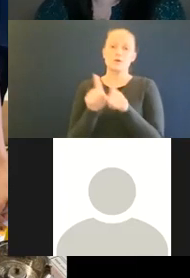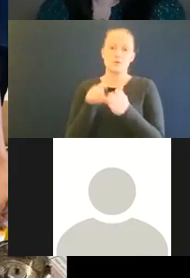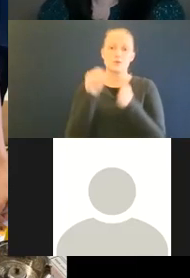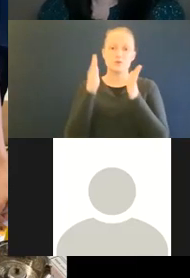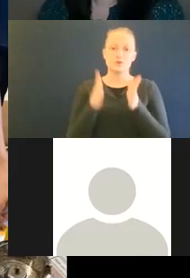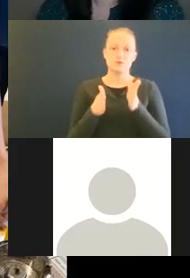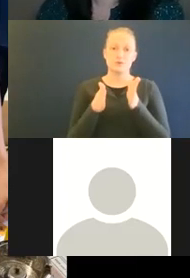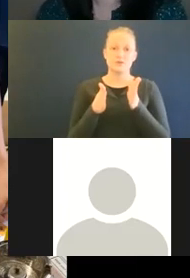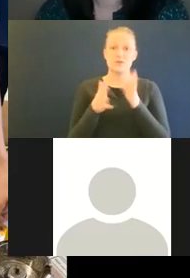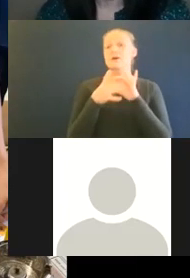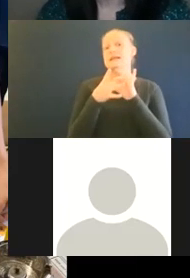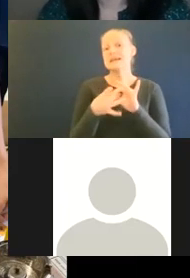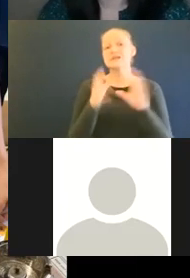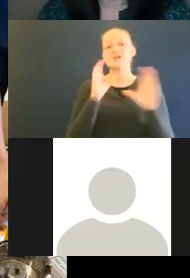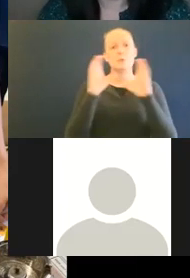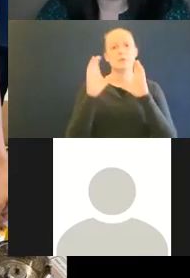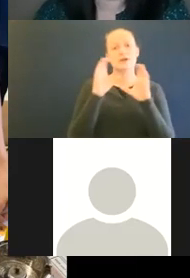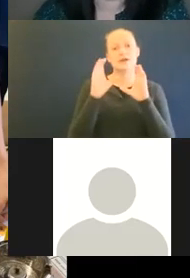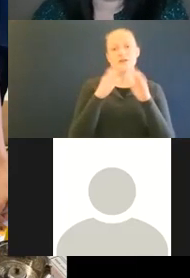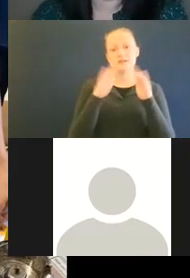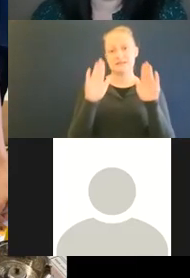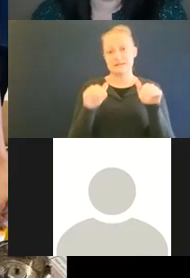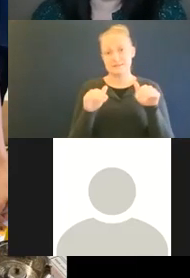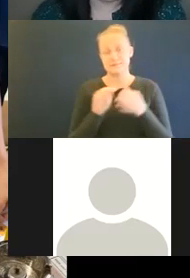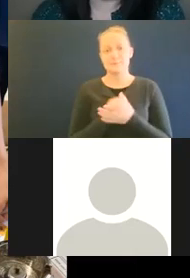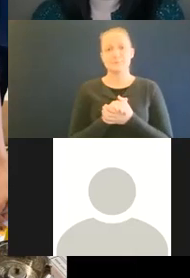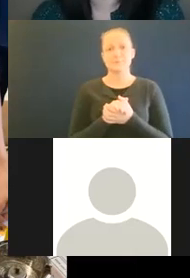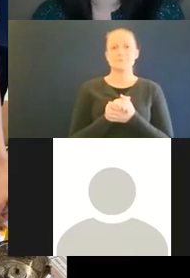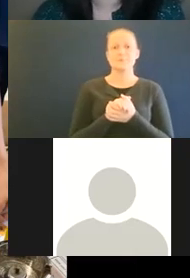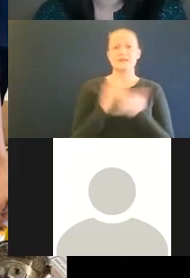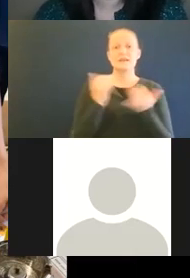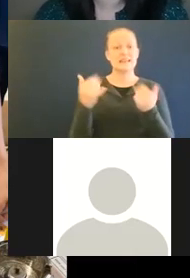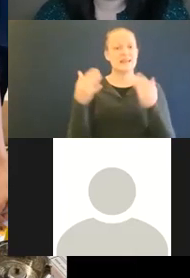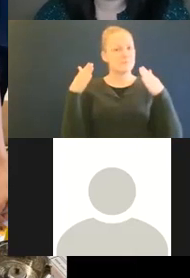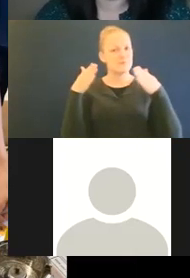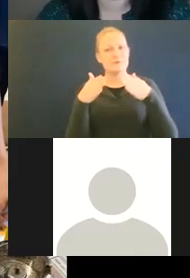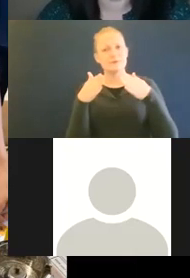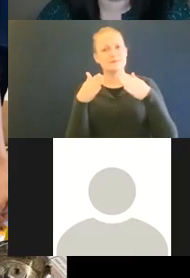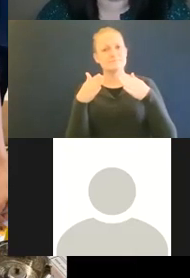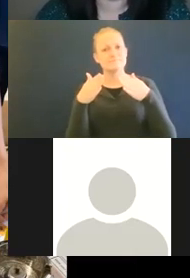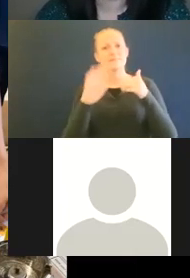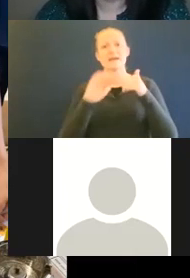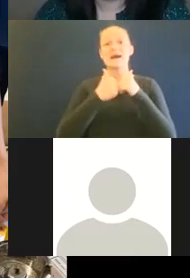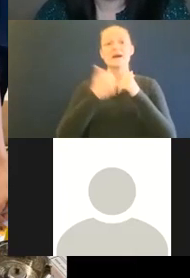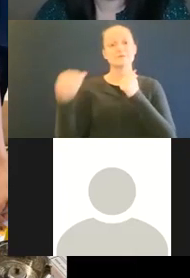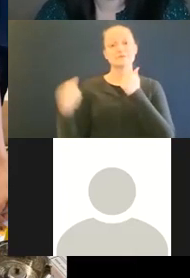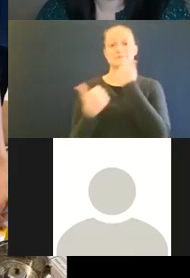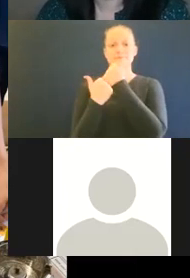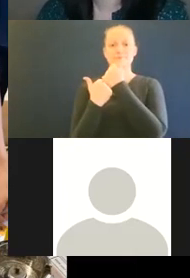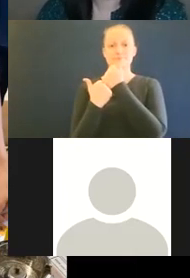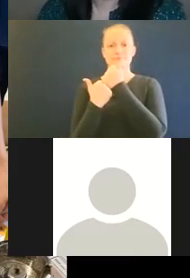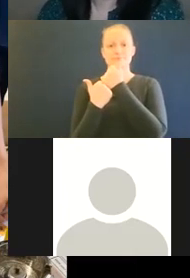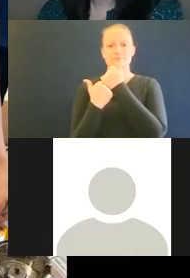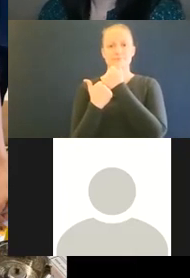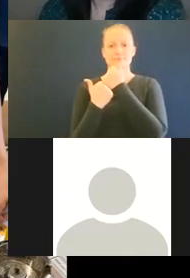their communication systems. And so what we want to focus on today is how we can support